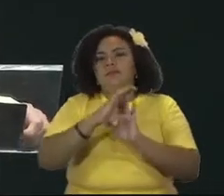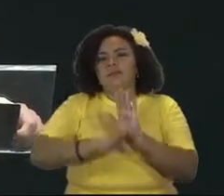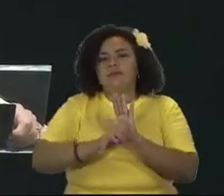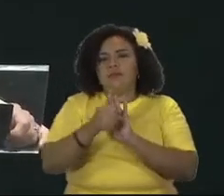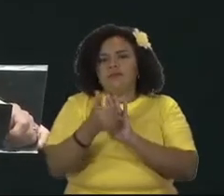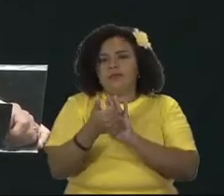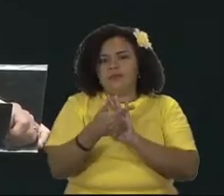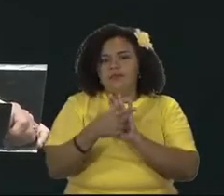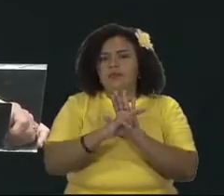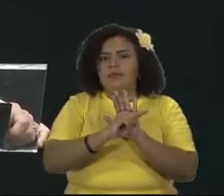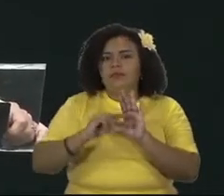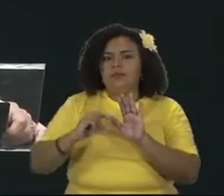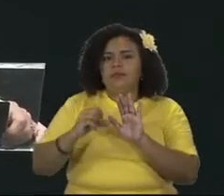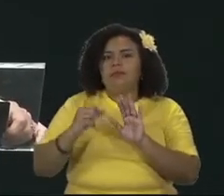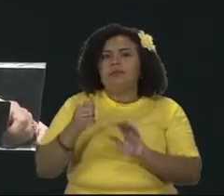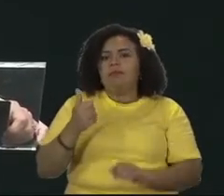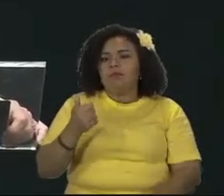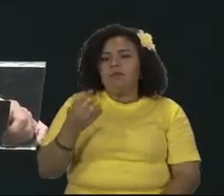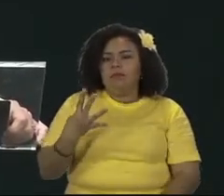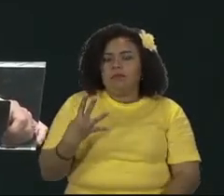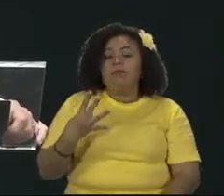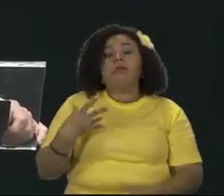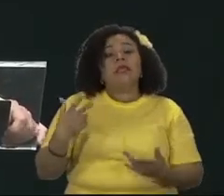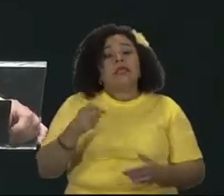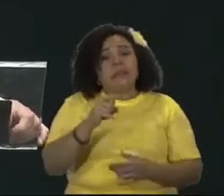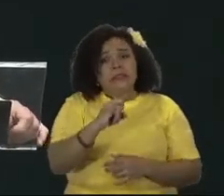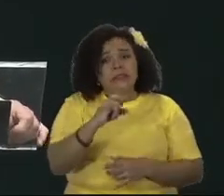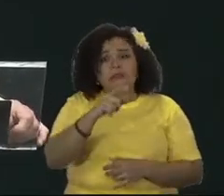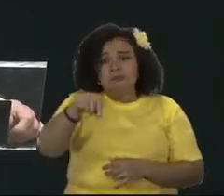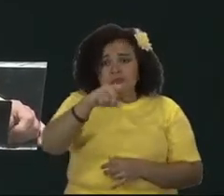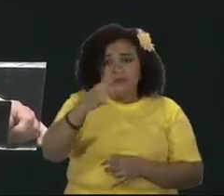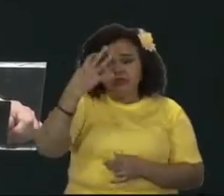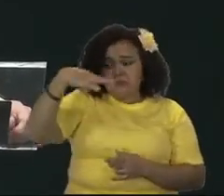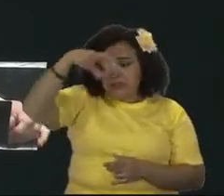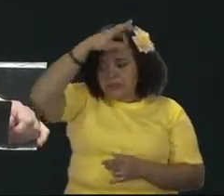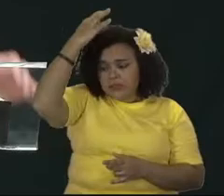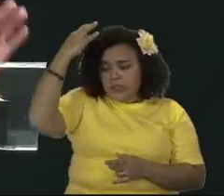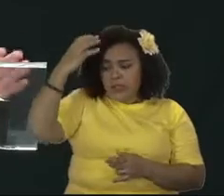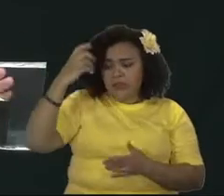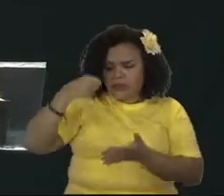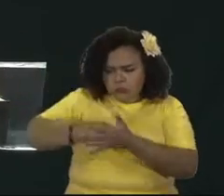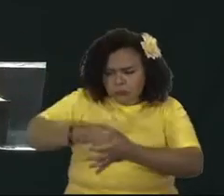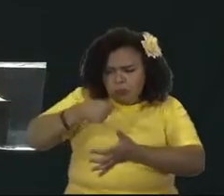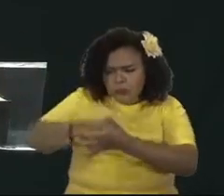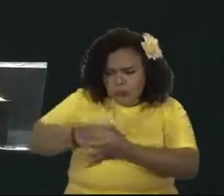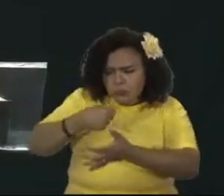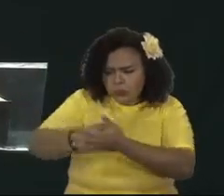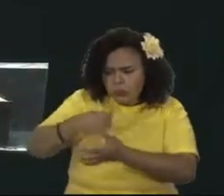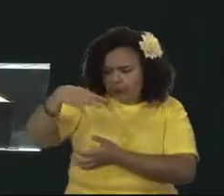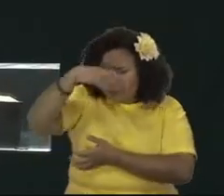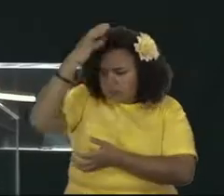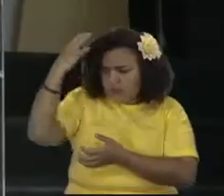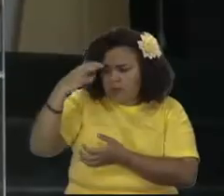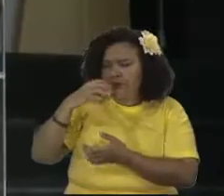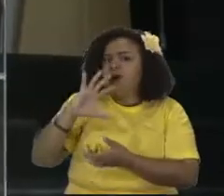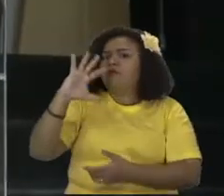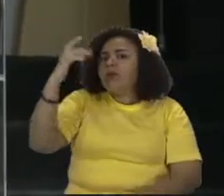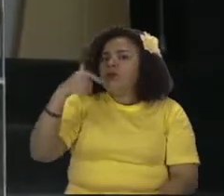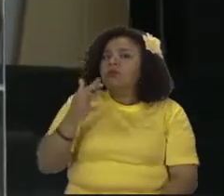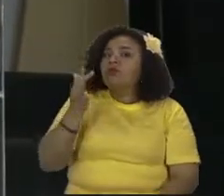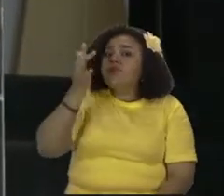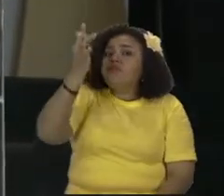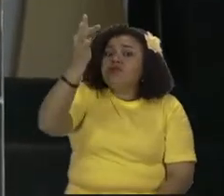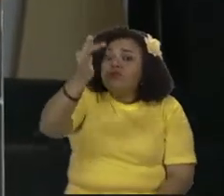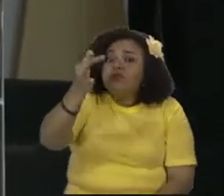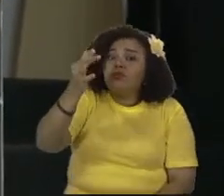14. Without holiness, no one sees God. Without holiness, no one goes to God.